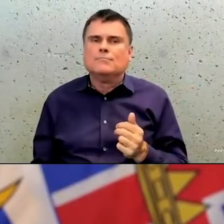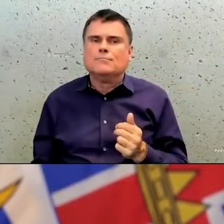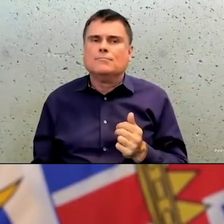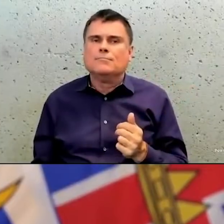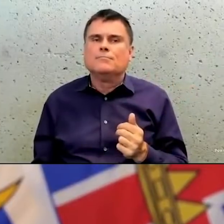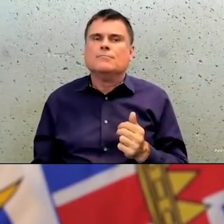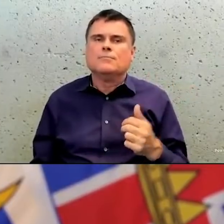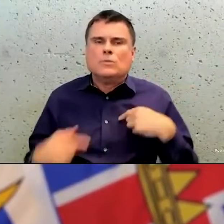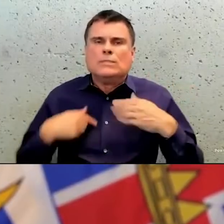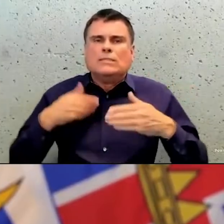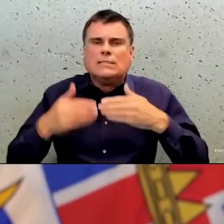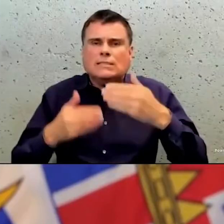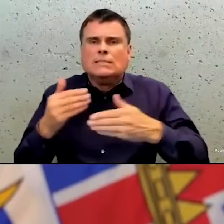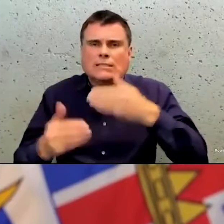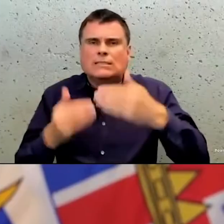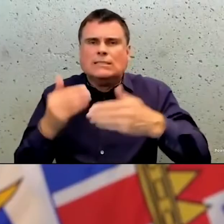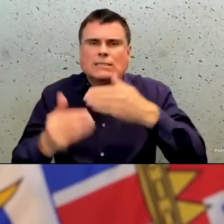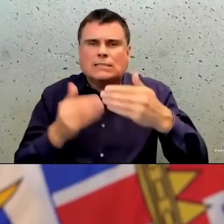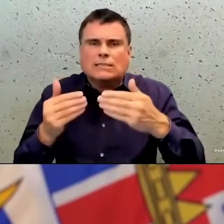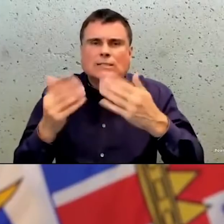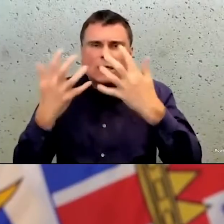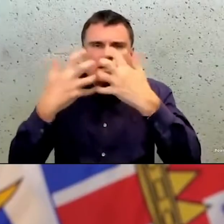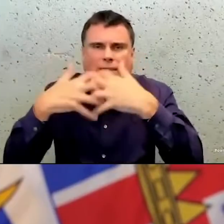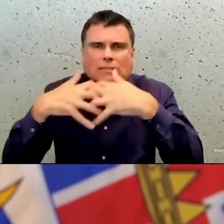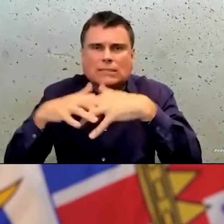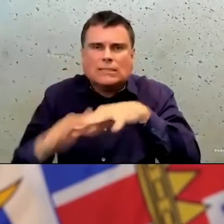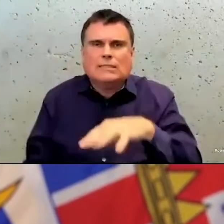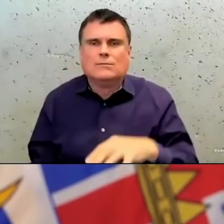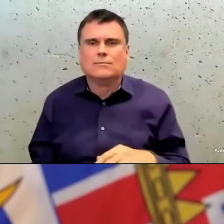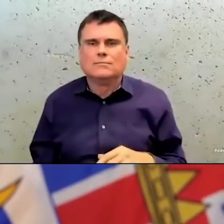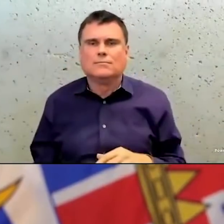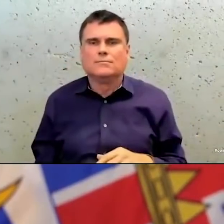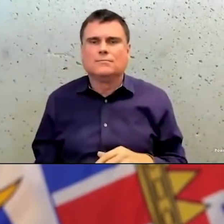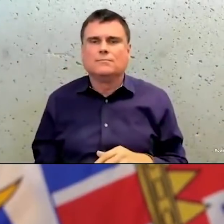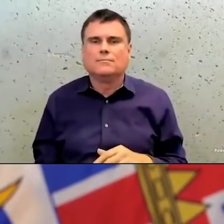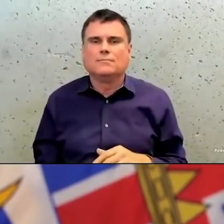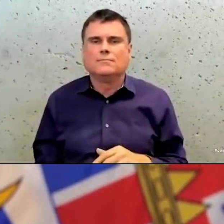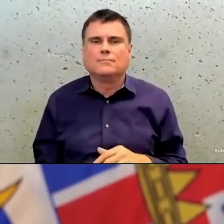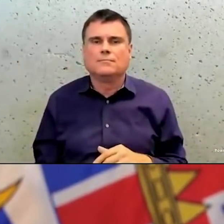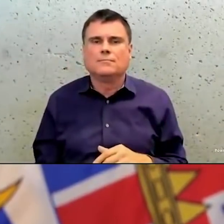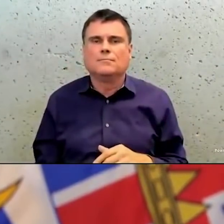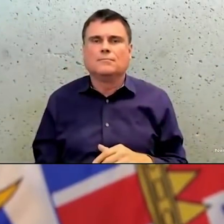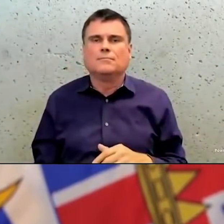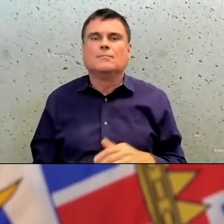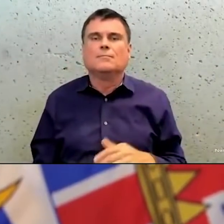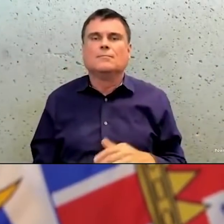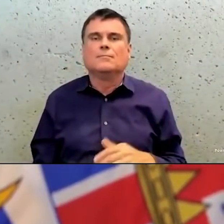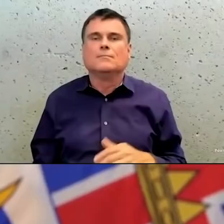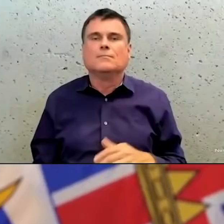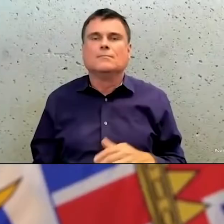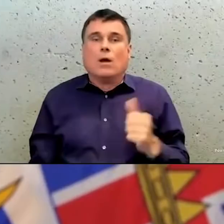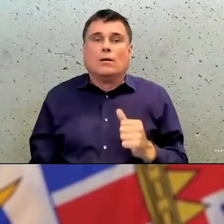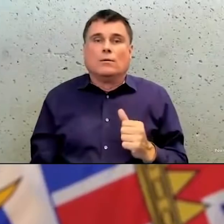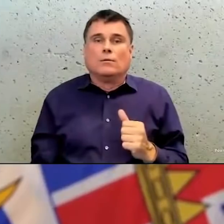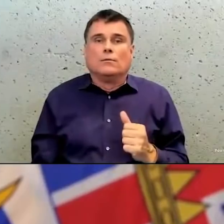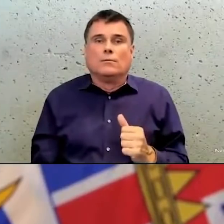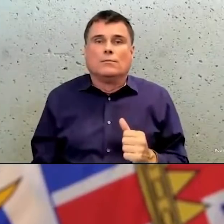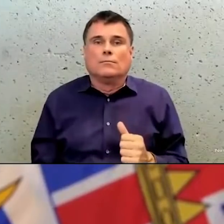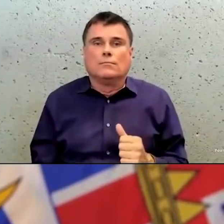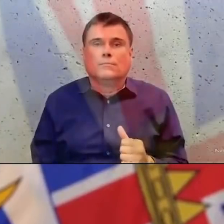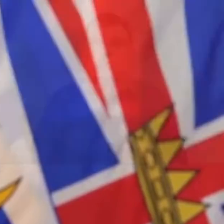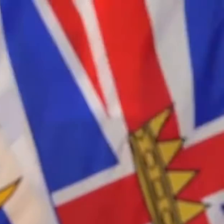other from COVID-19. And I'm going to present some of the information today and then turn it over to Dr. Ballem to talk more about